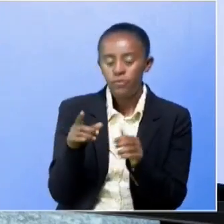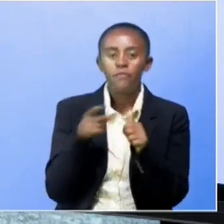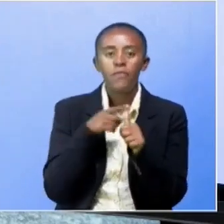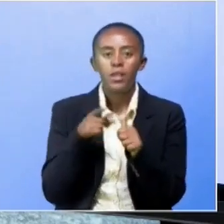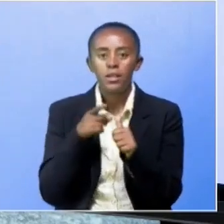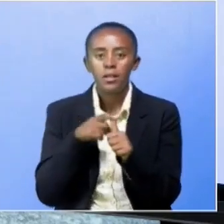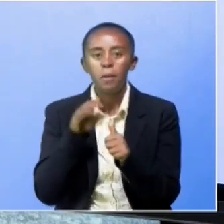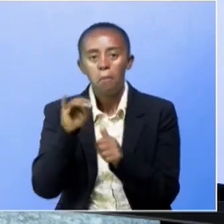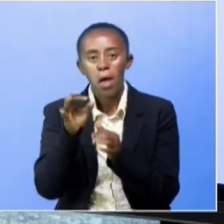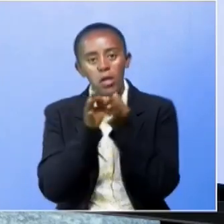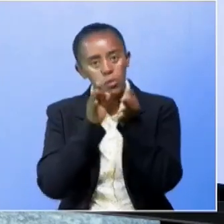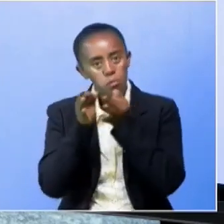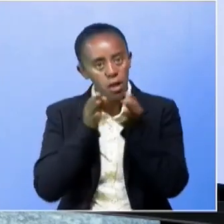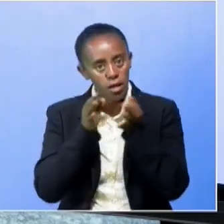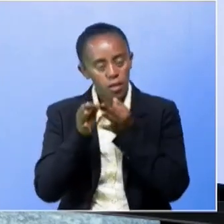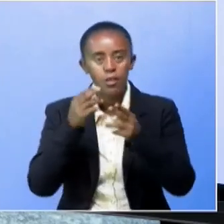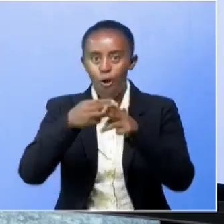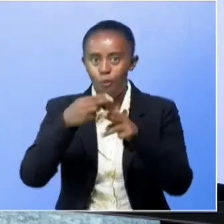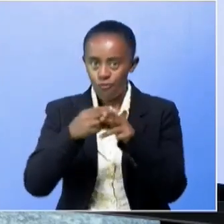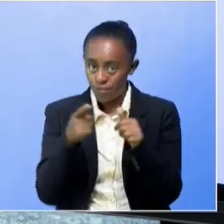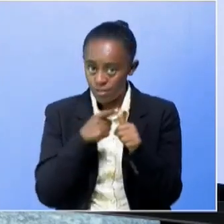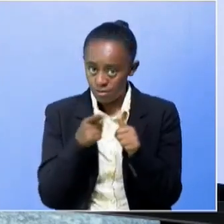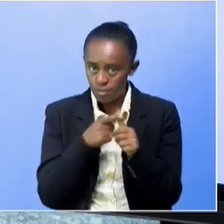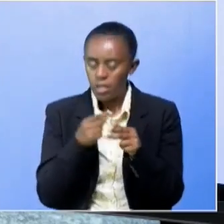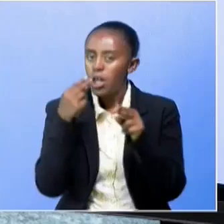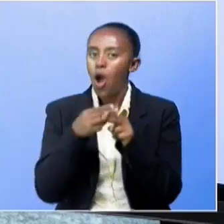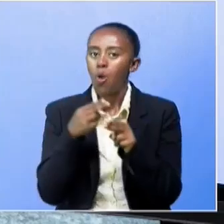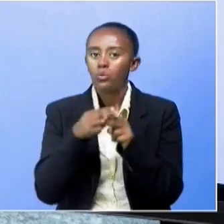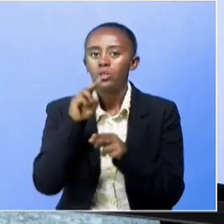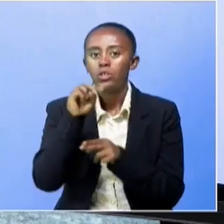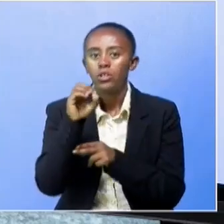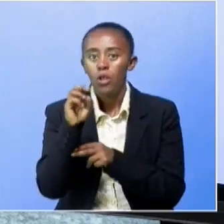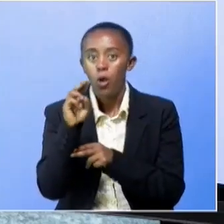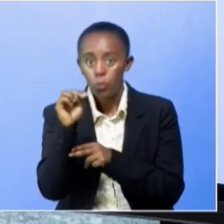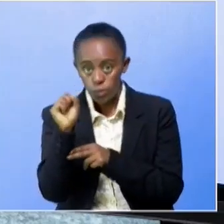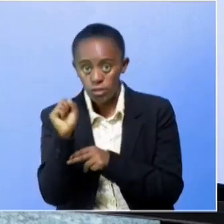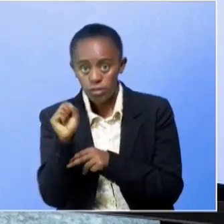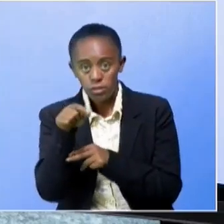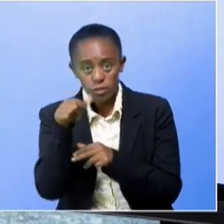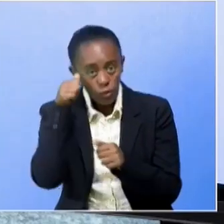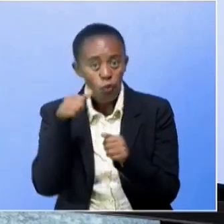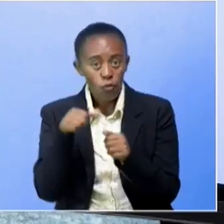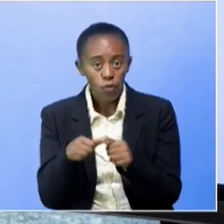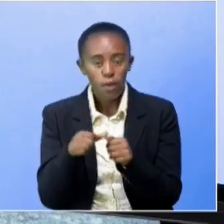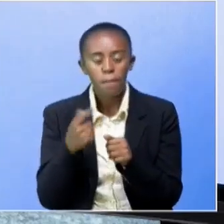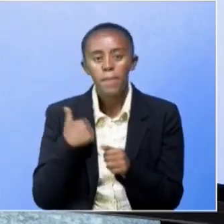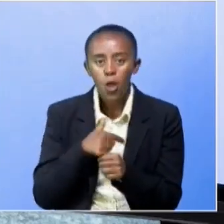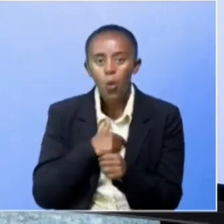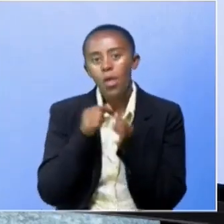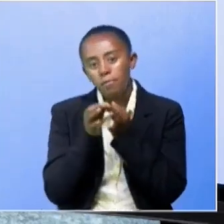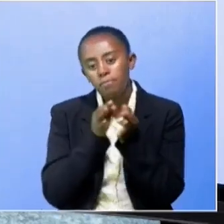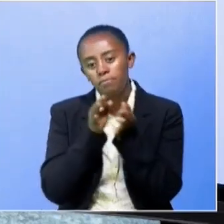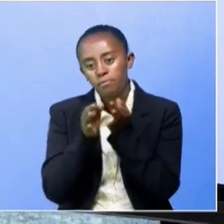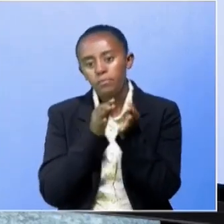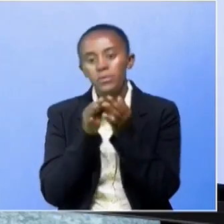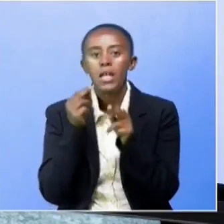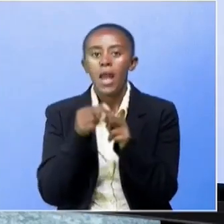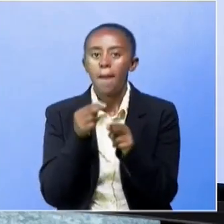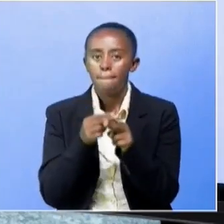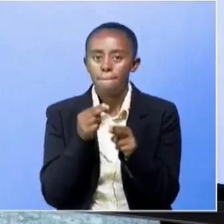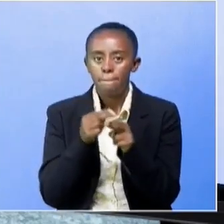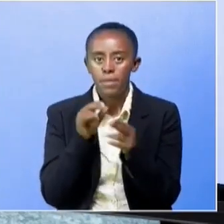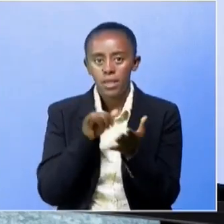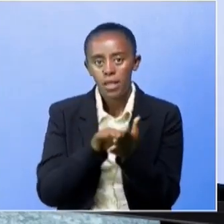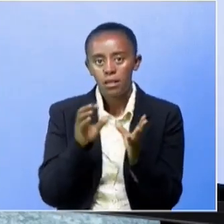by explaining nouns. Nouns are, if you remember, we explained names that